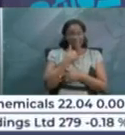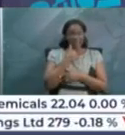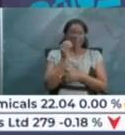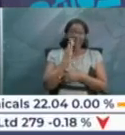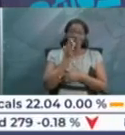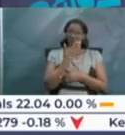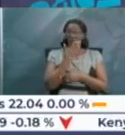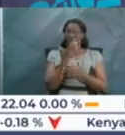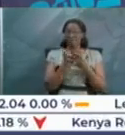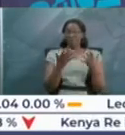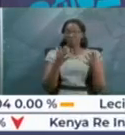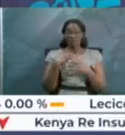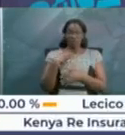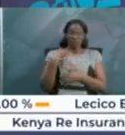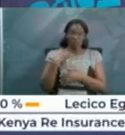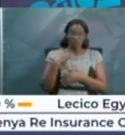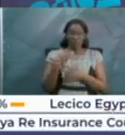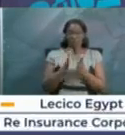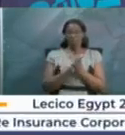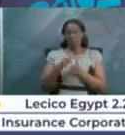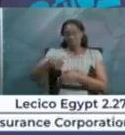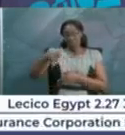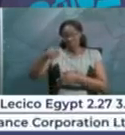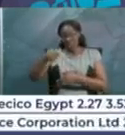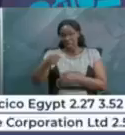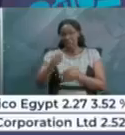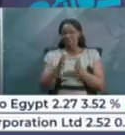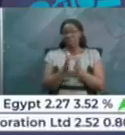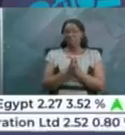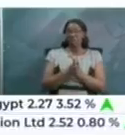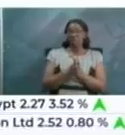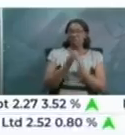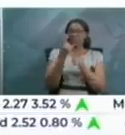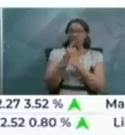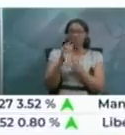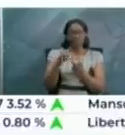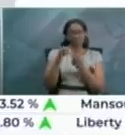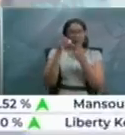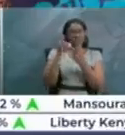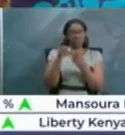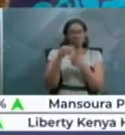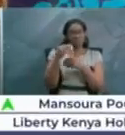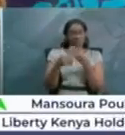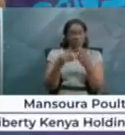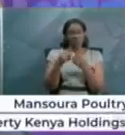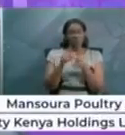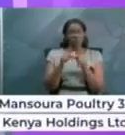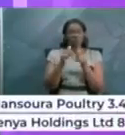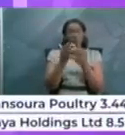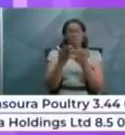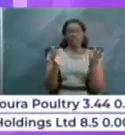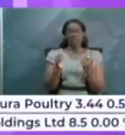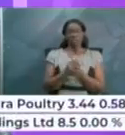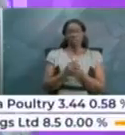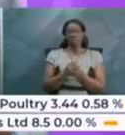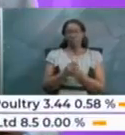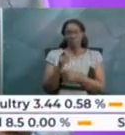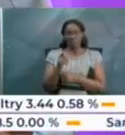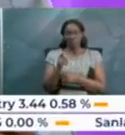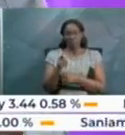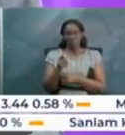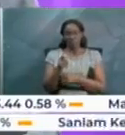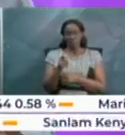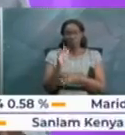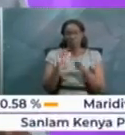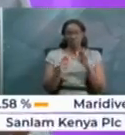colorful pieces of clothing, of bags, of a lot of unique materials going on here and there. And the AfriSet tailor bags